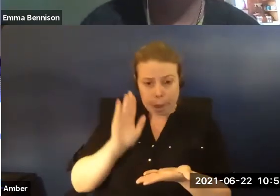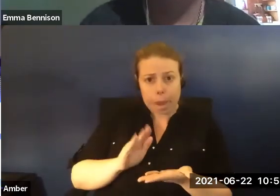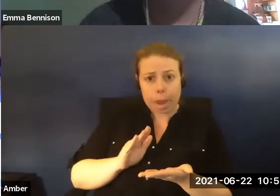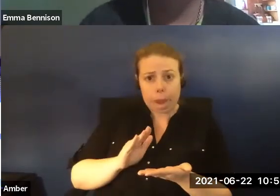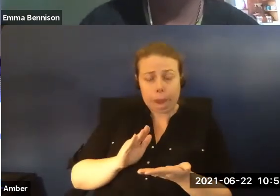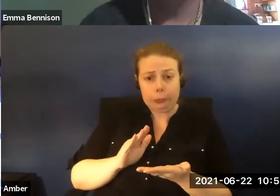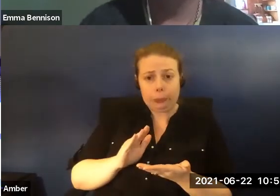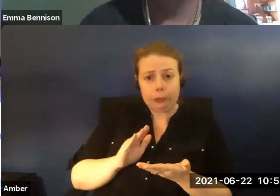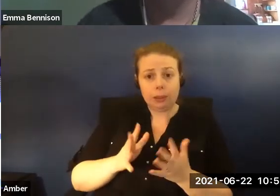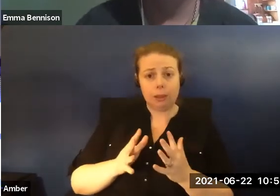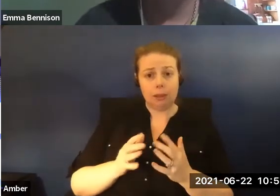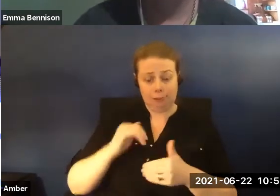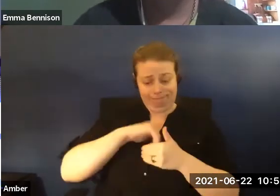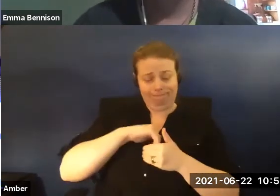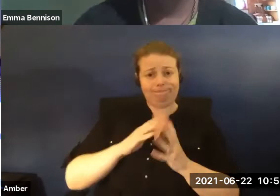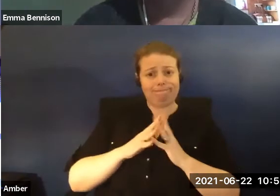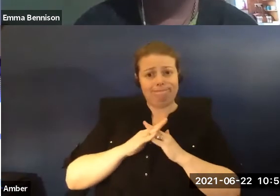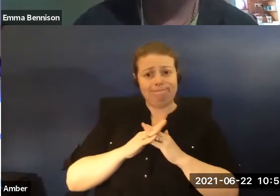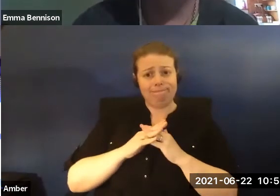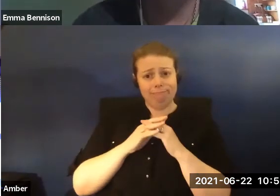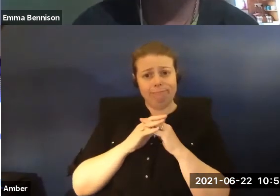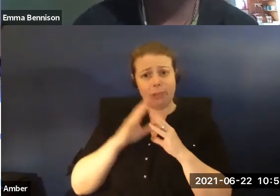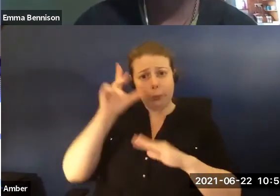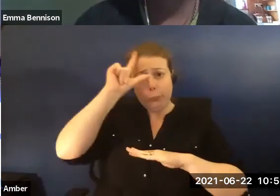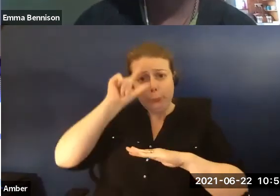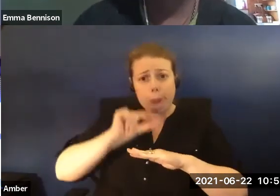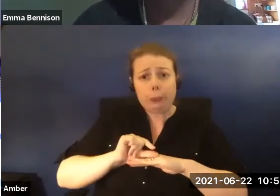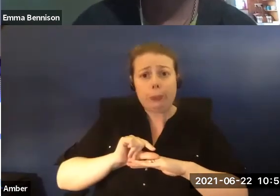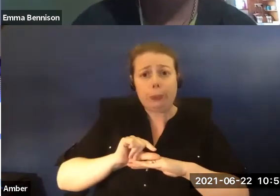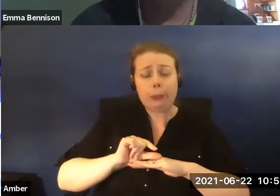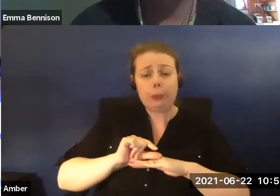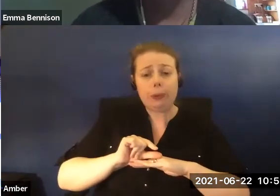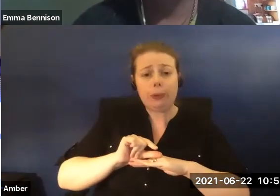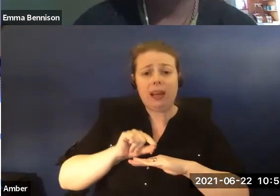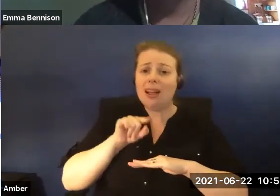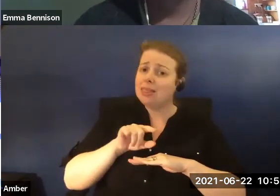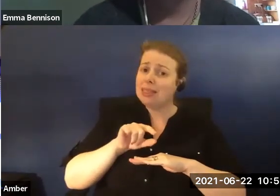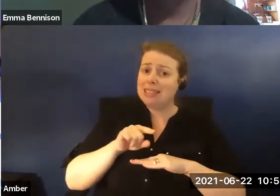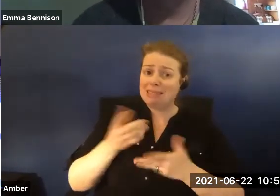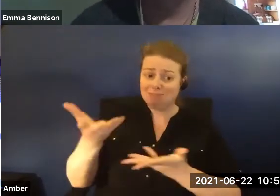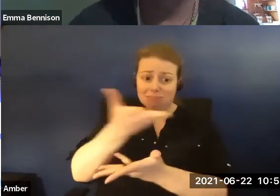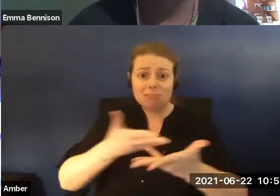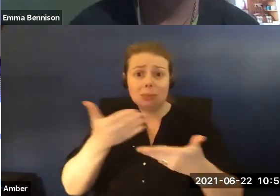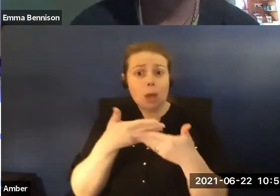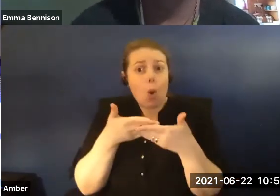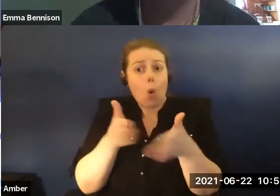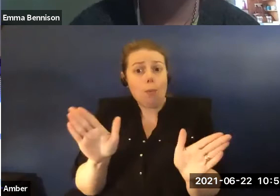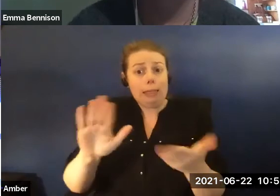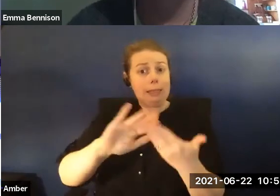and also what, and it's just impacting people's well-being. This isn't really discussed heavily in the community.